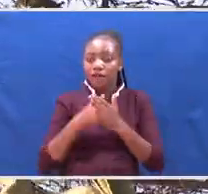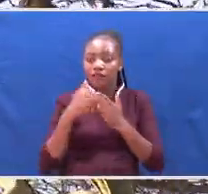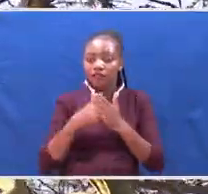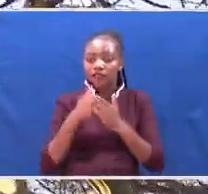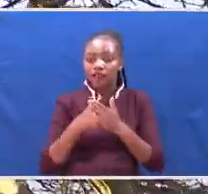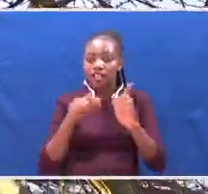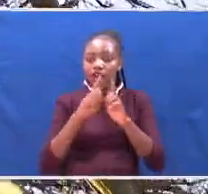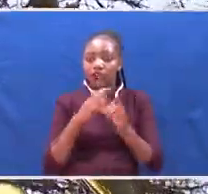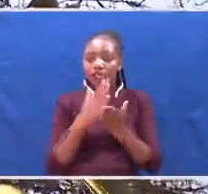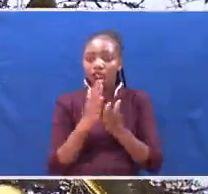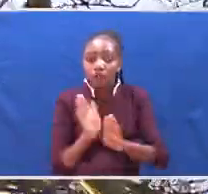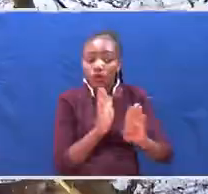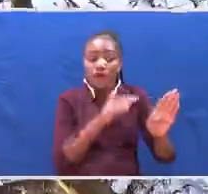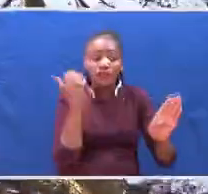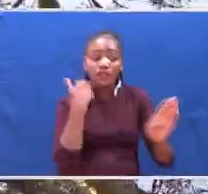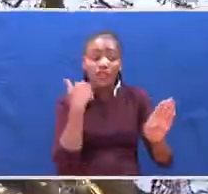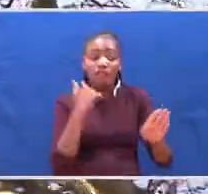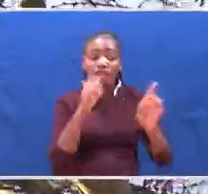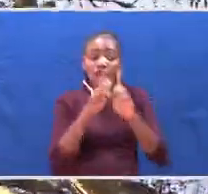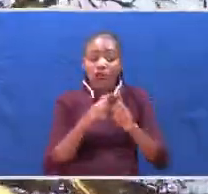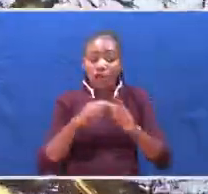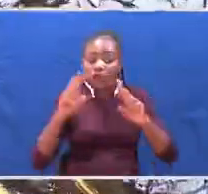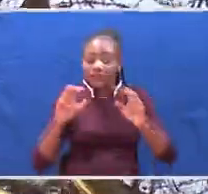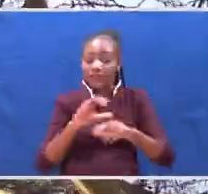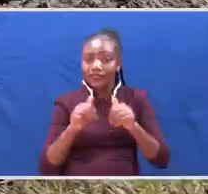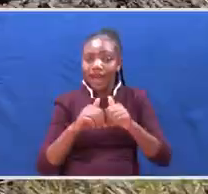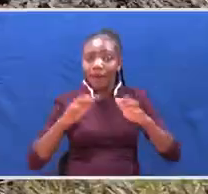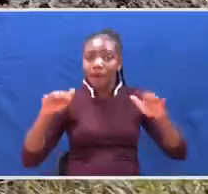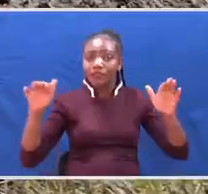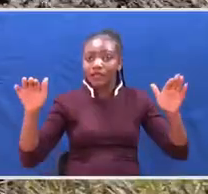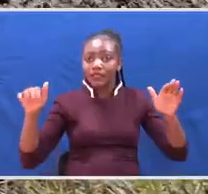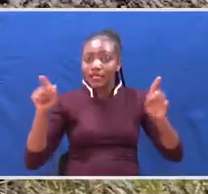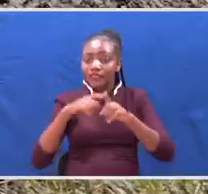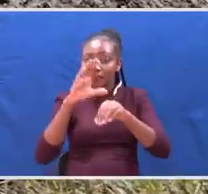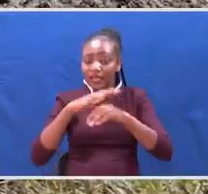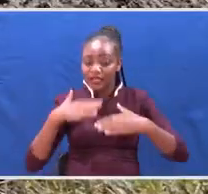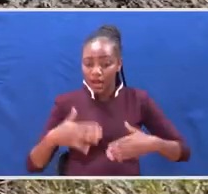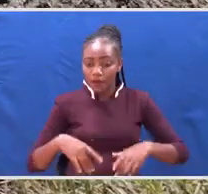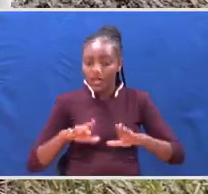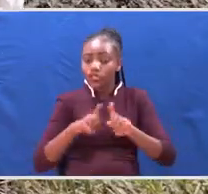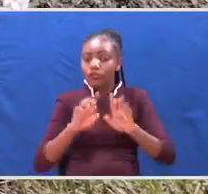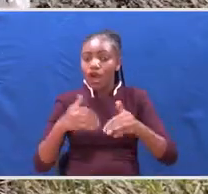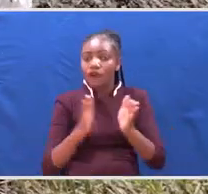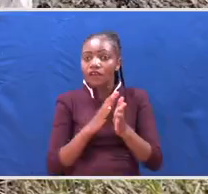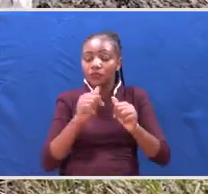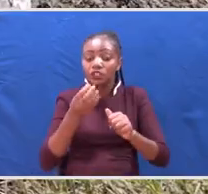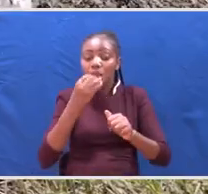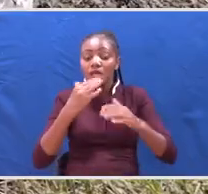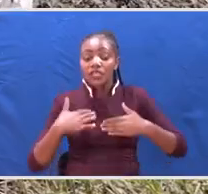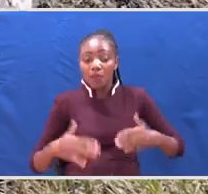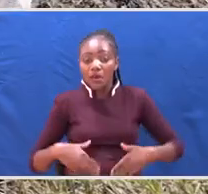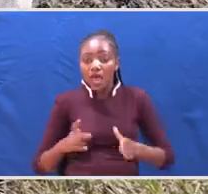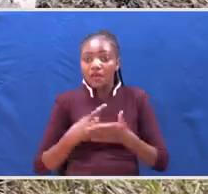from crime scenes. Studying how vultures find a body and how quickly it can consume the body can